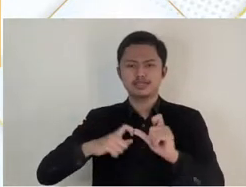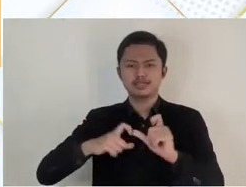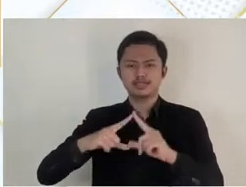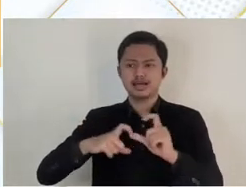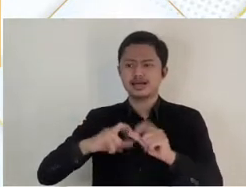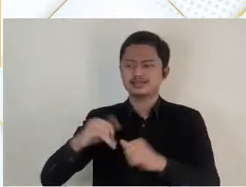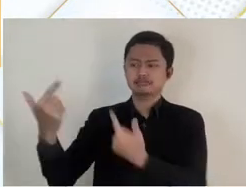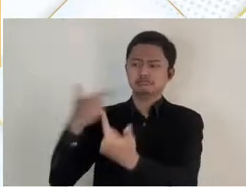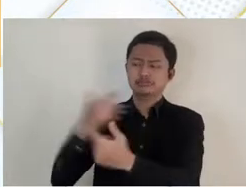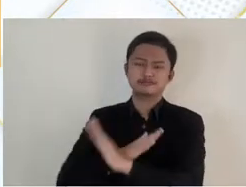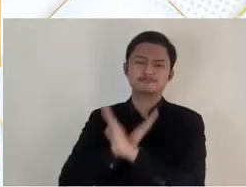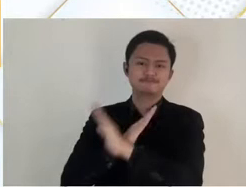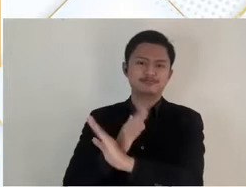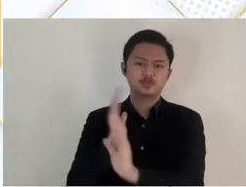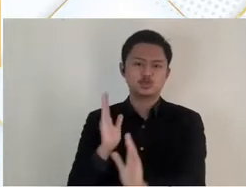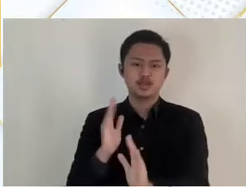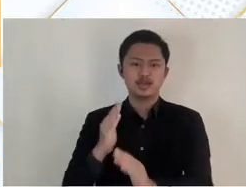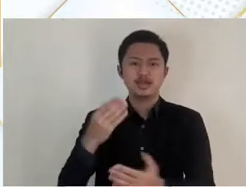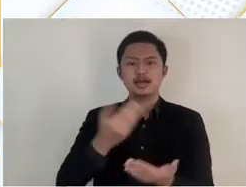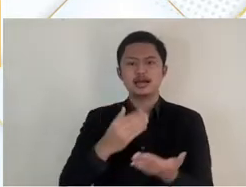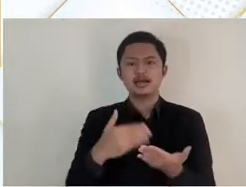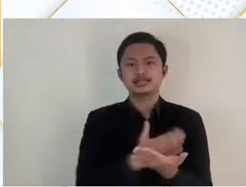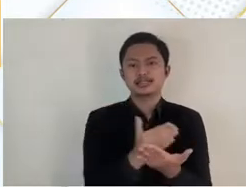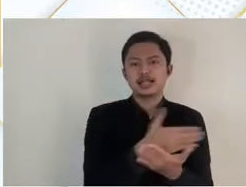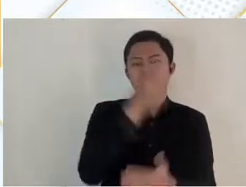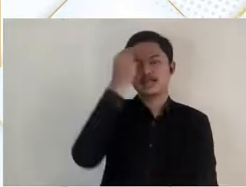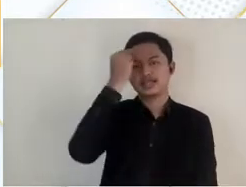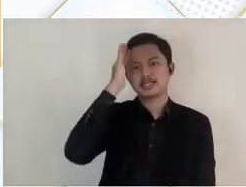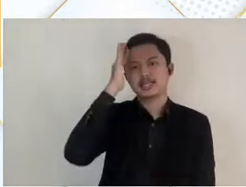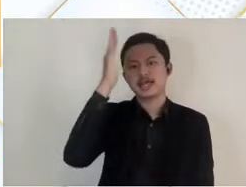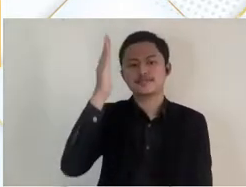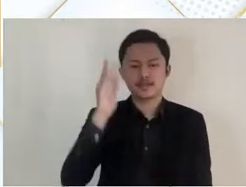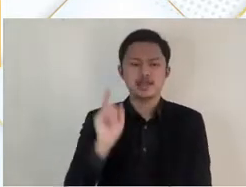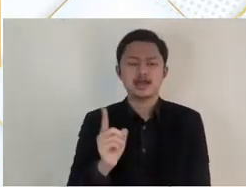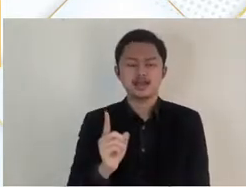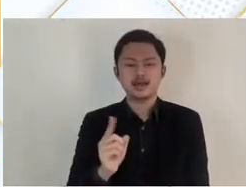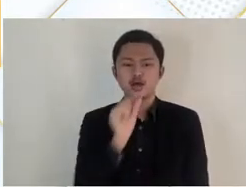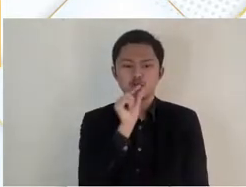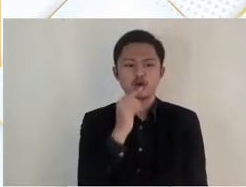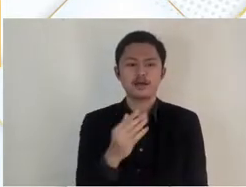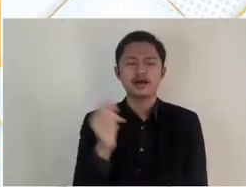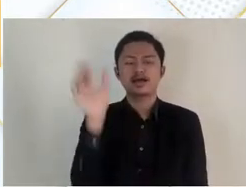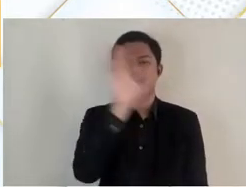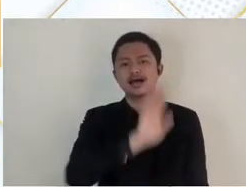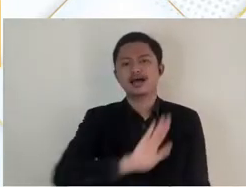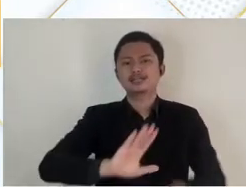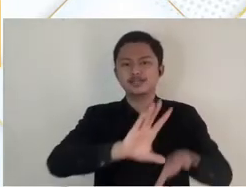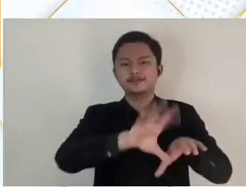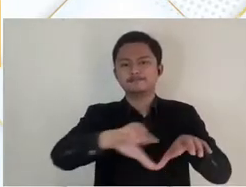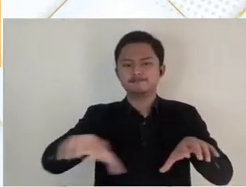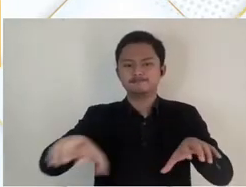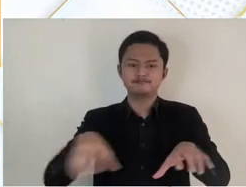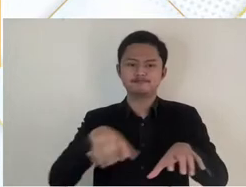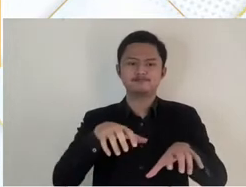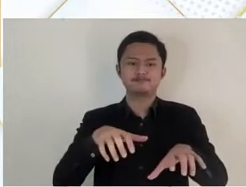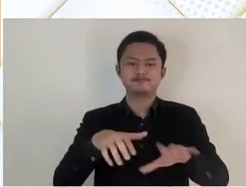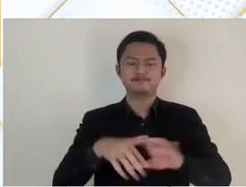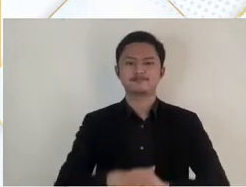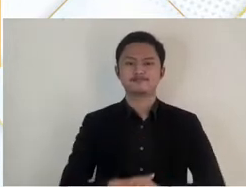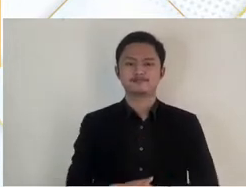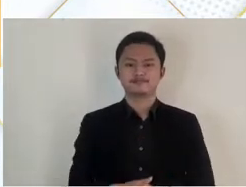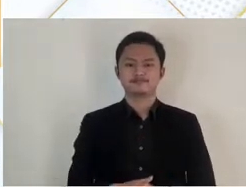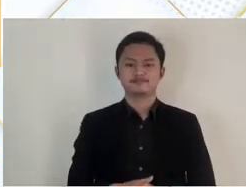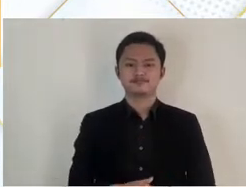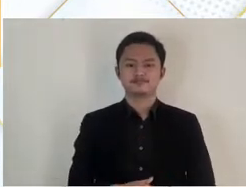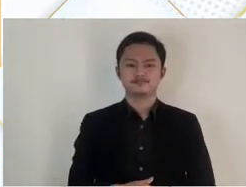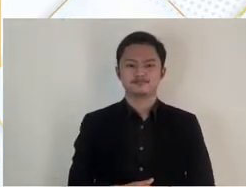the work plan that is for the implementation of such ASEAN regional plan of action, and that is the Bali work plan.